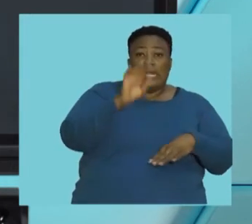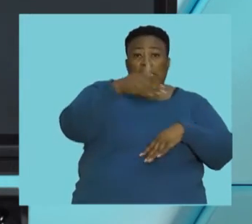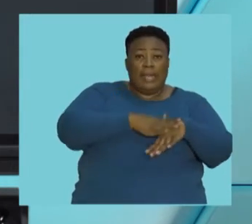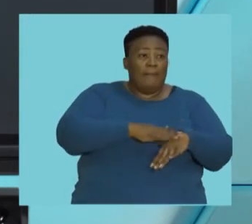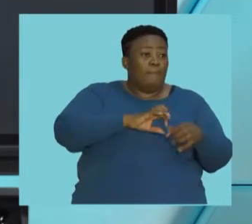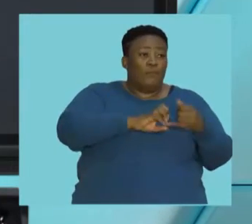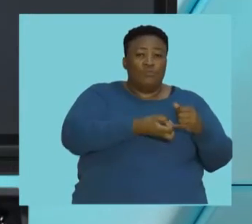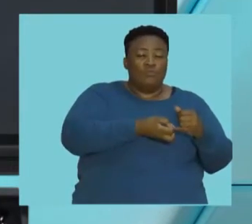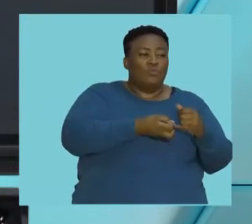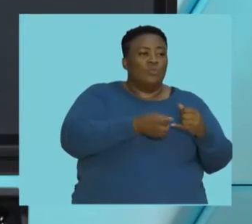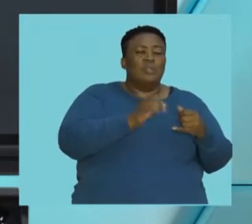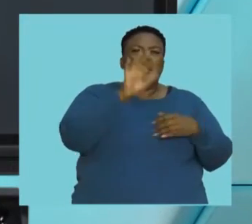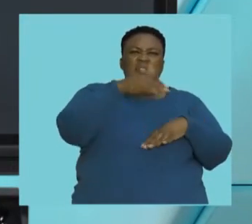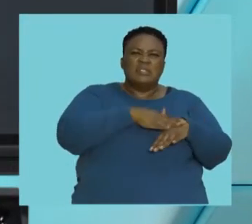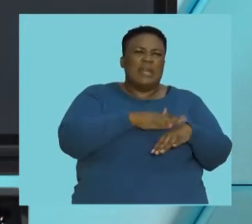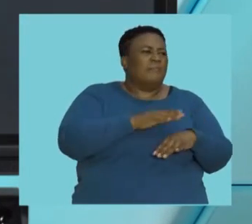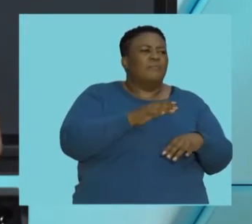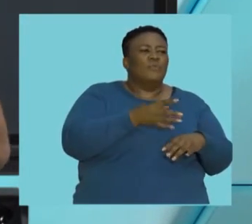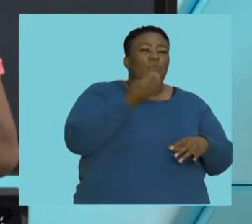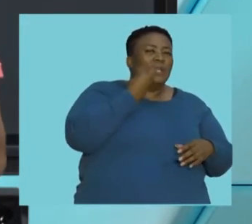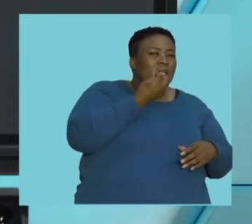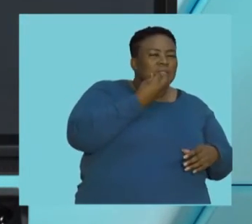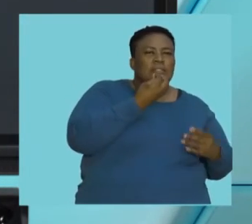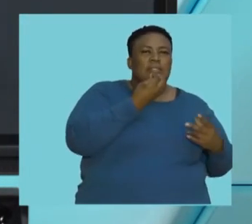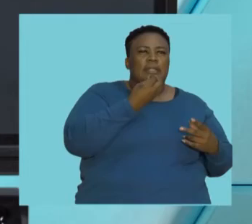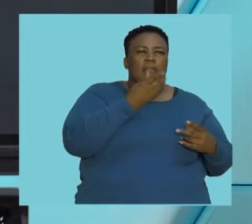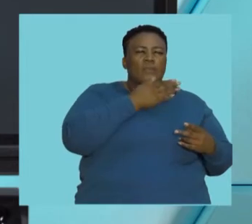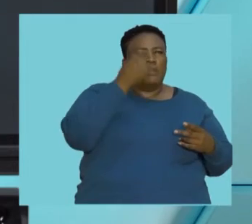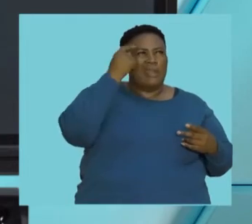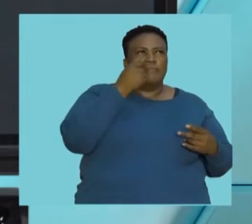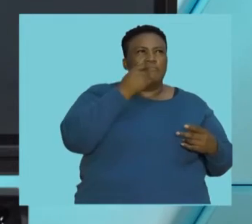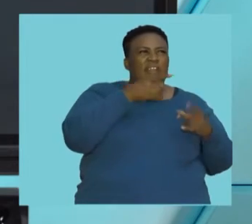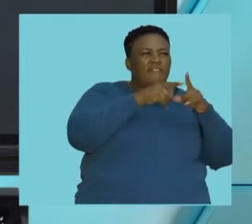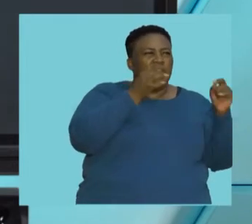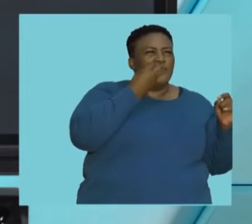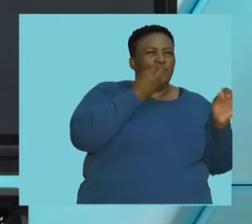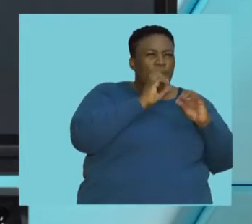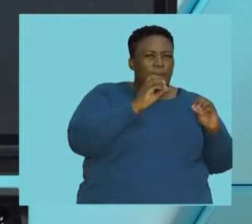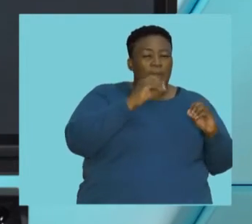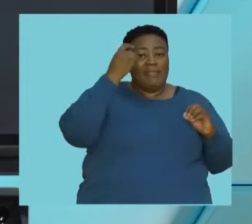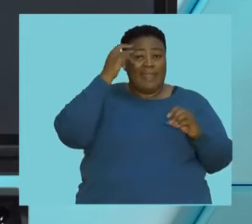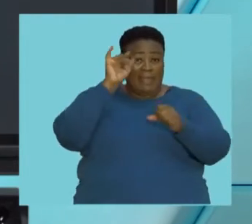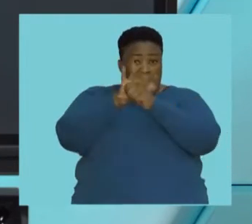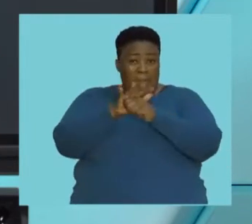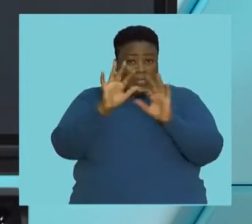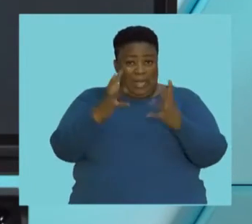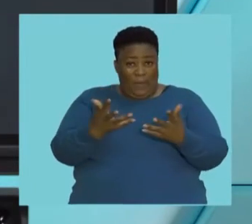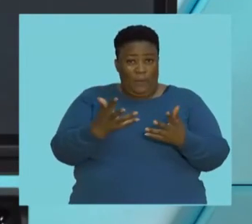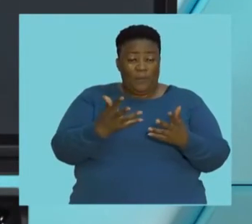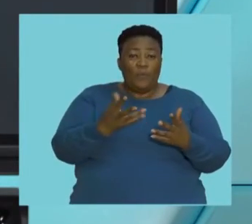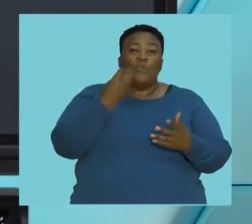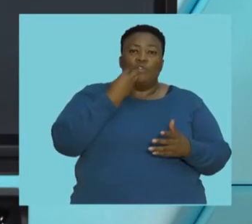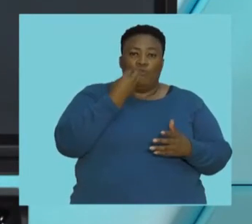are having a meal and you decide to not consume or finish off your food, think about the impact that has had on the food